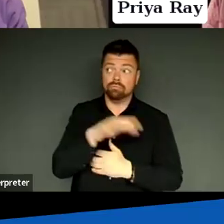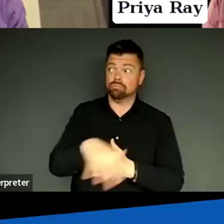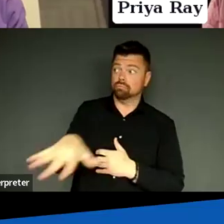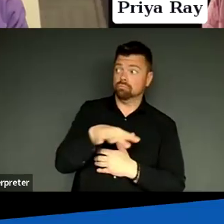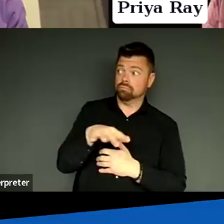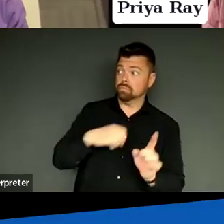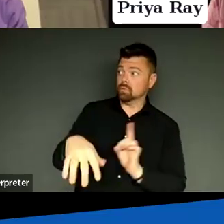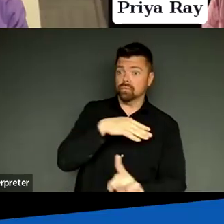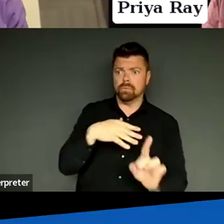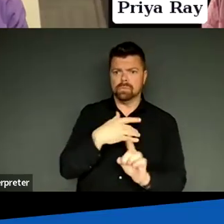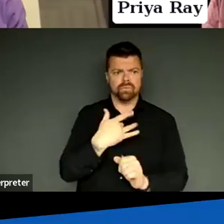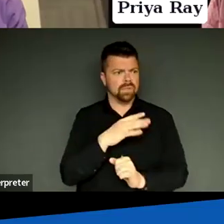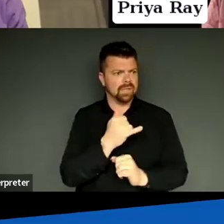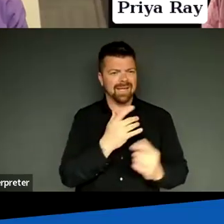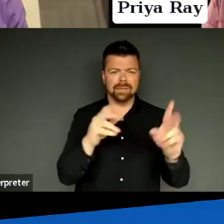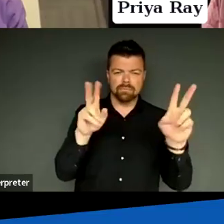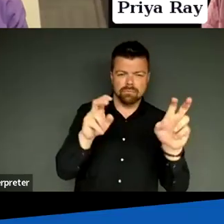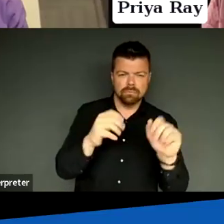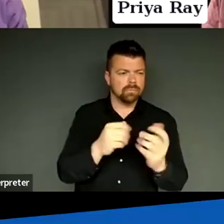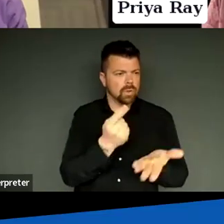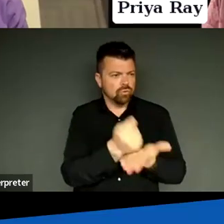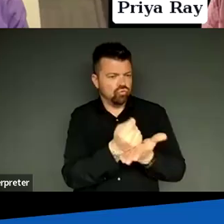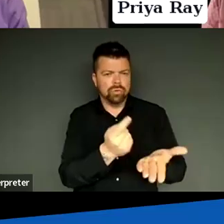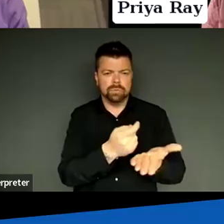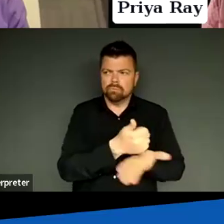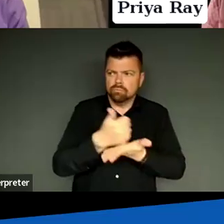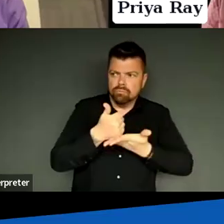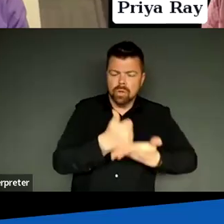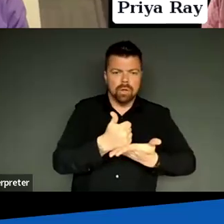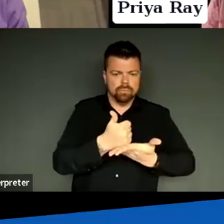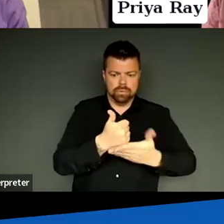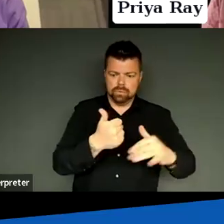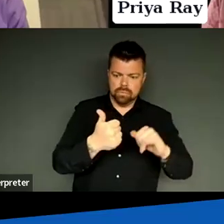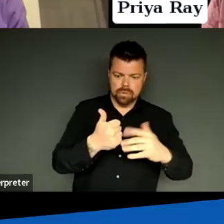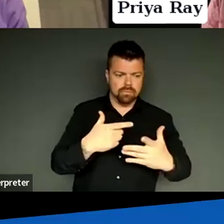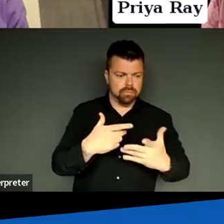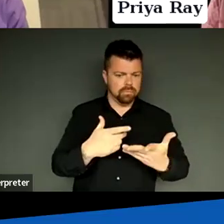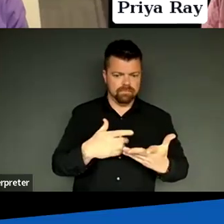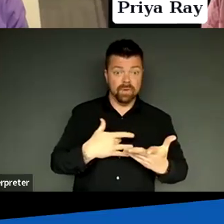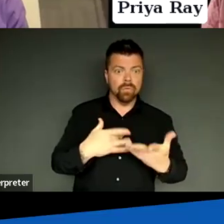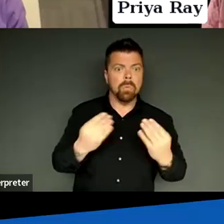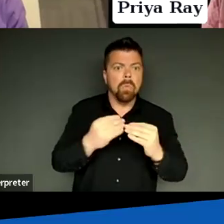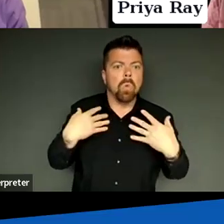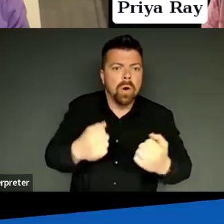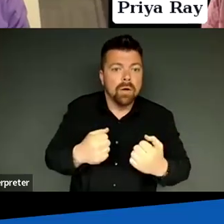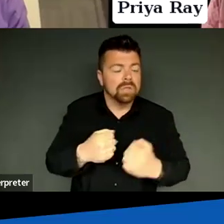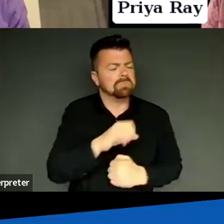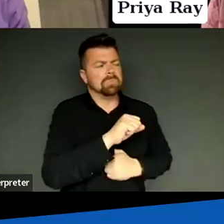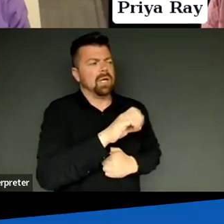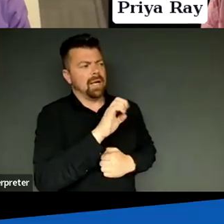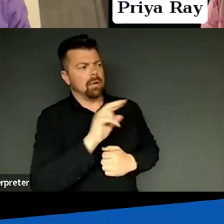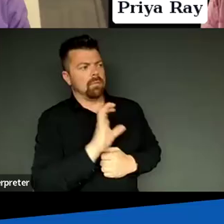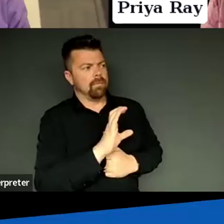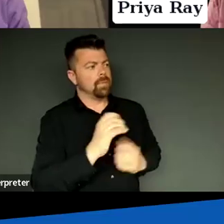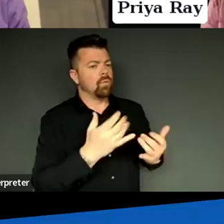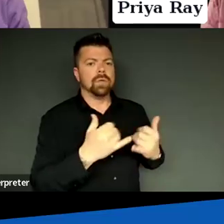me, interventions that keep me healthy. Yeah, I'm actually working on something right now too, trying to